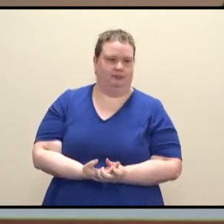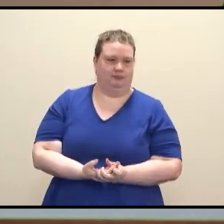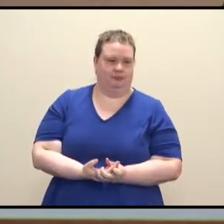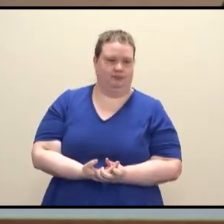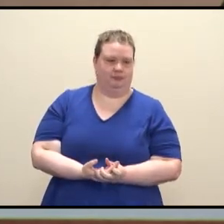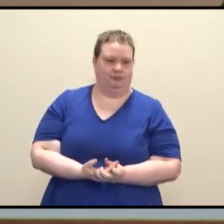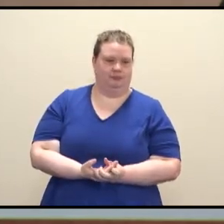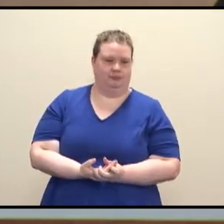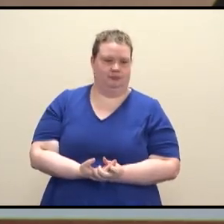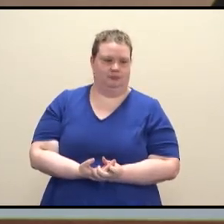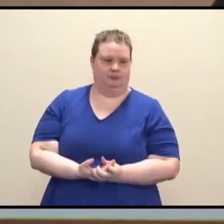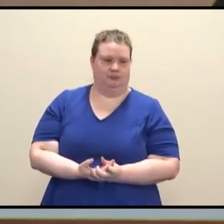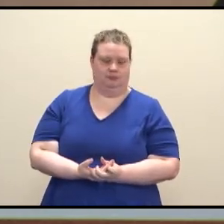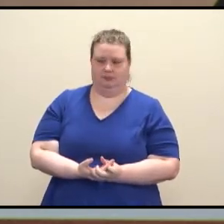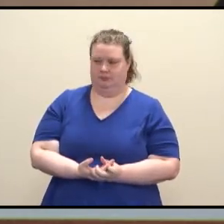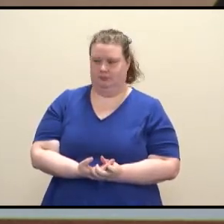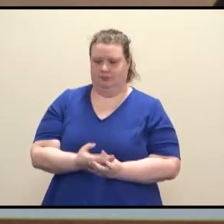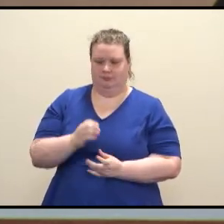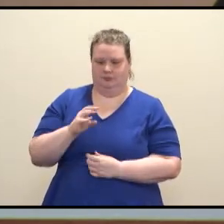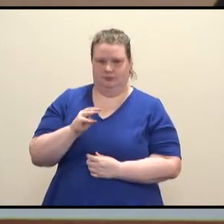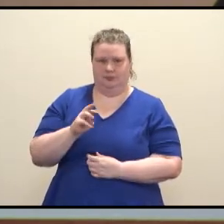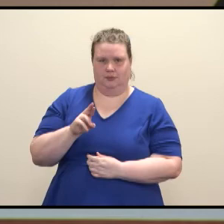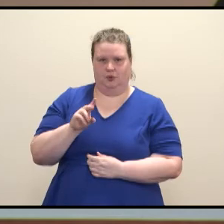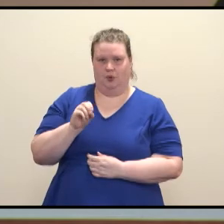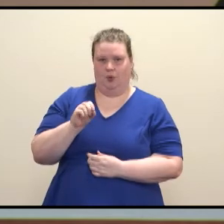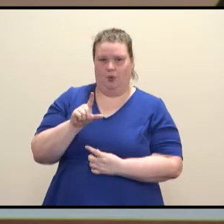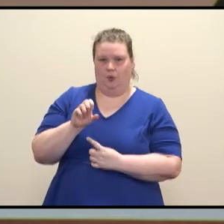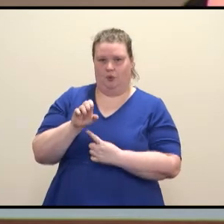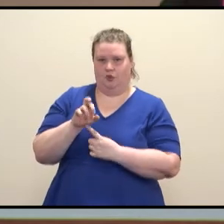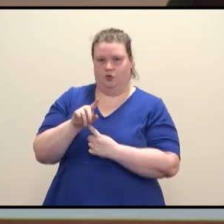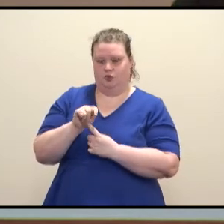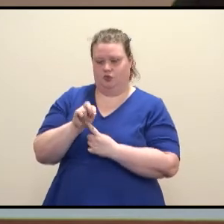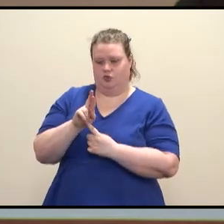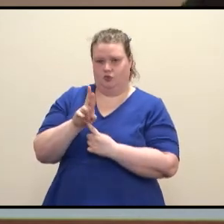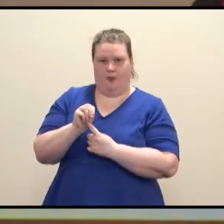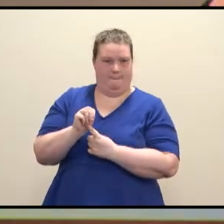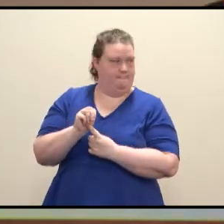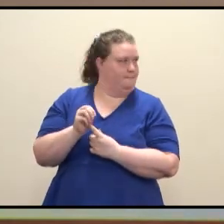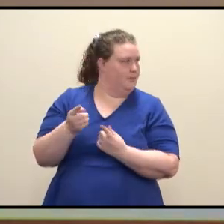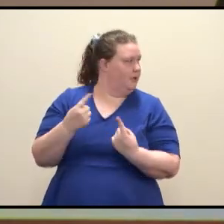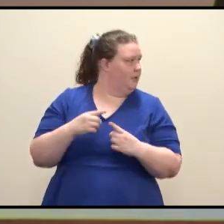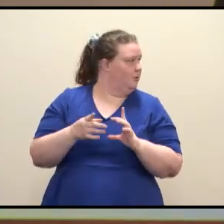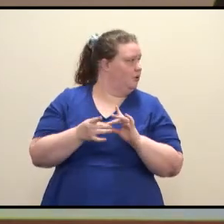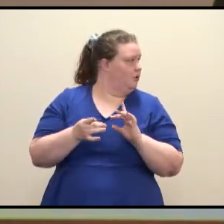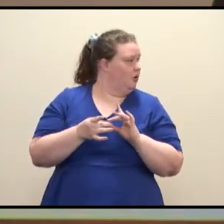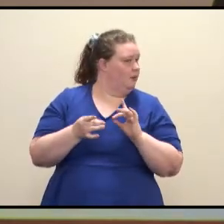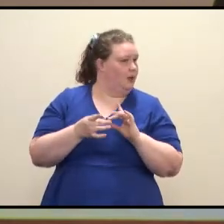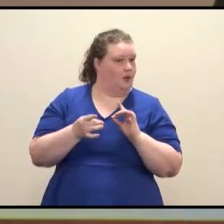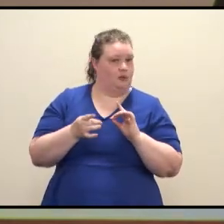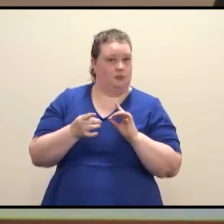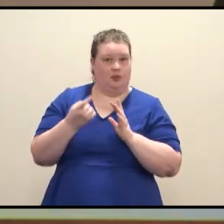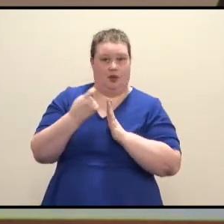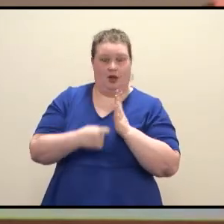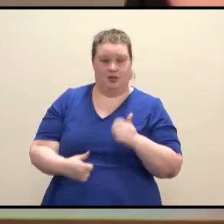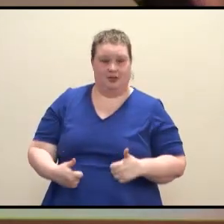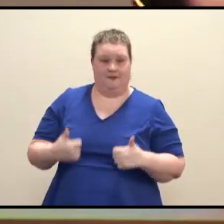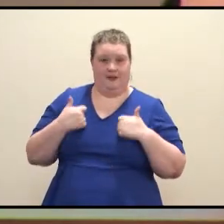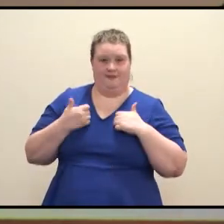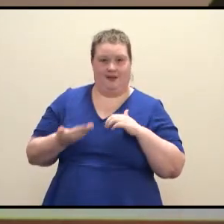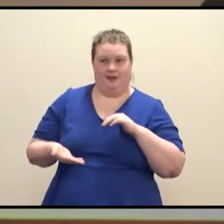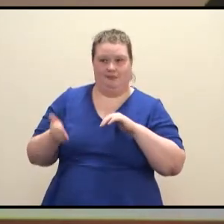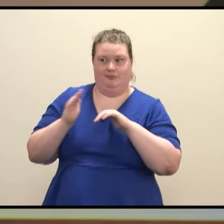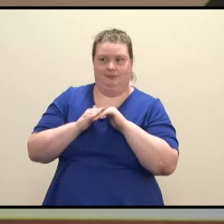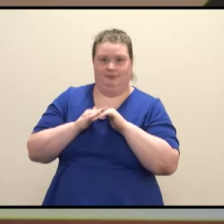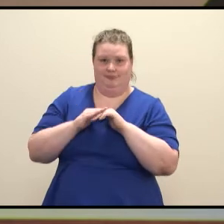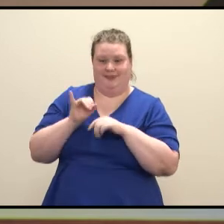Mr. Holstrom, when he came here to talk about inflation and the cost of living,